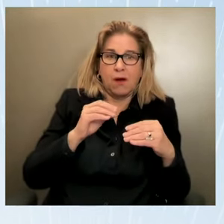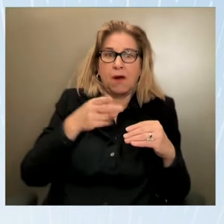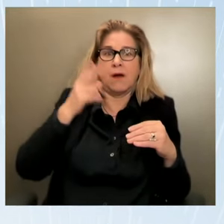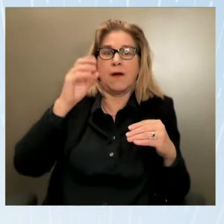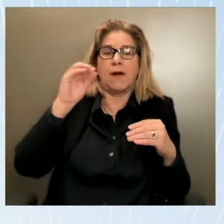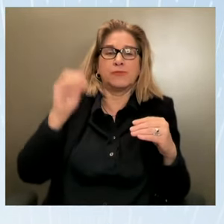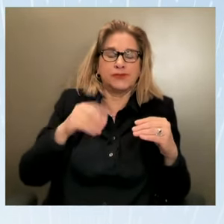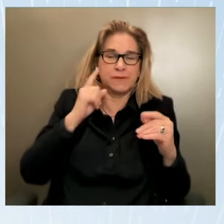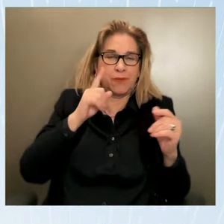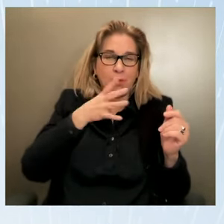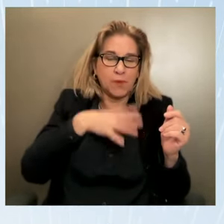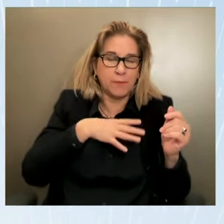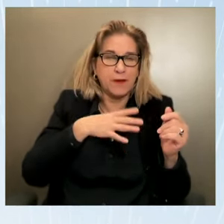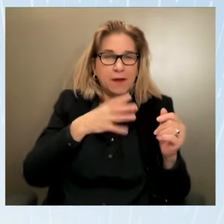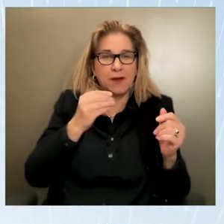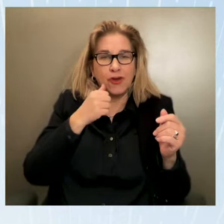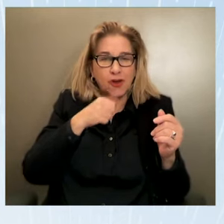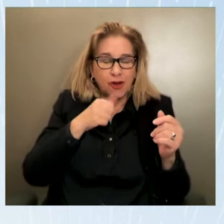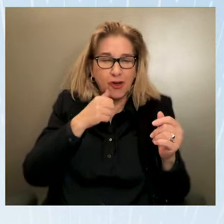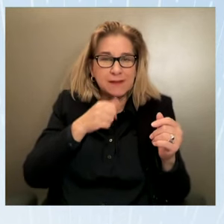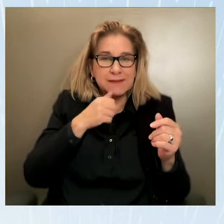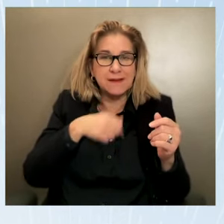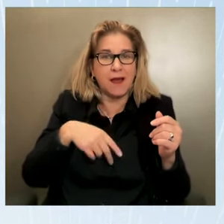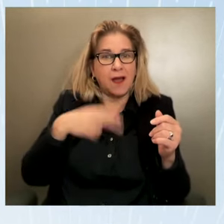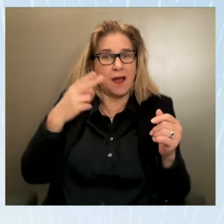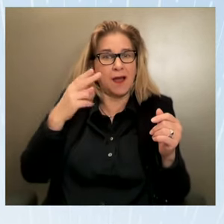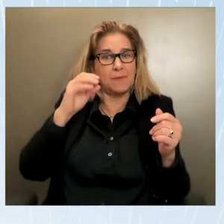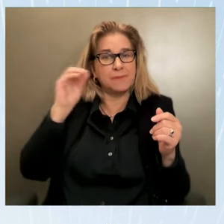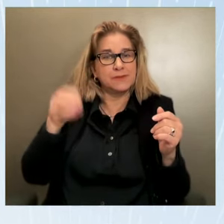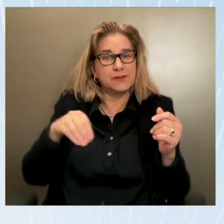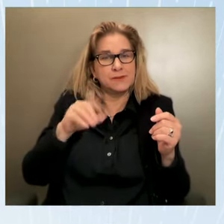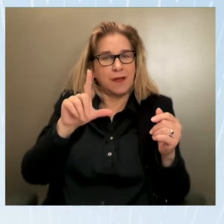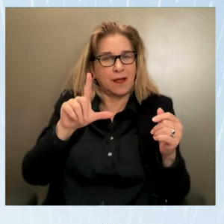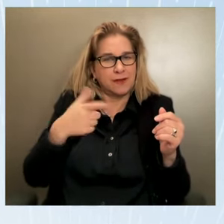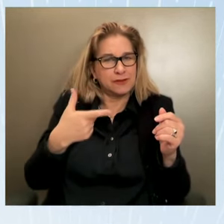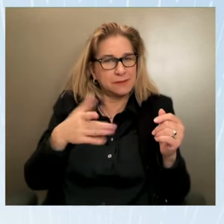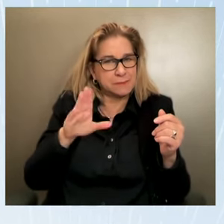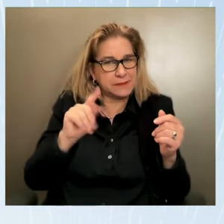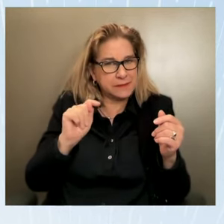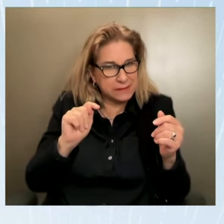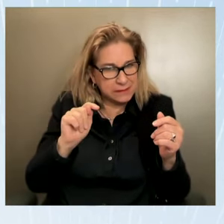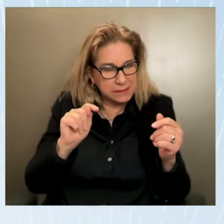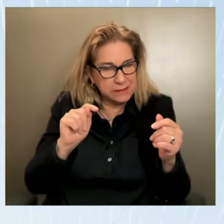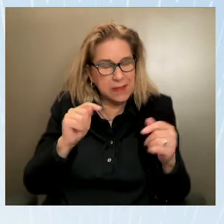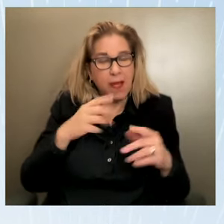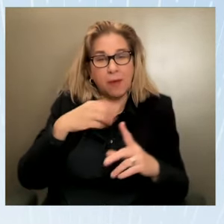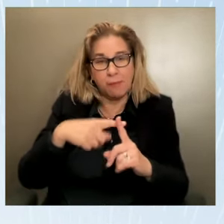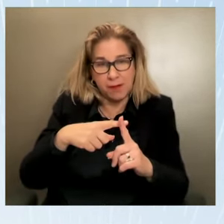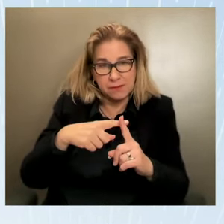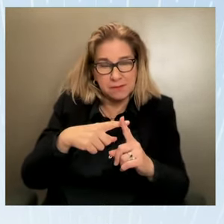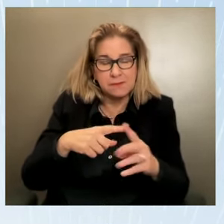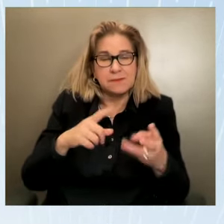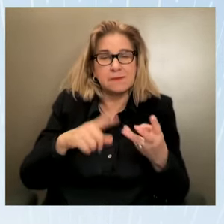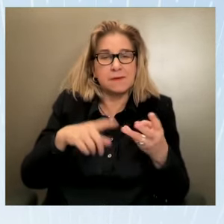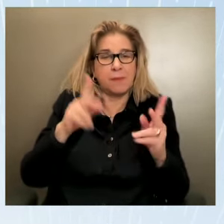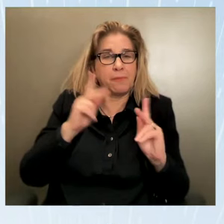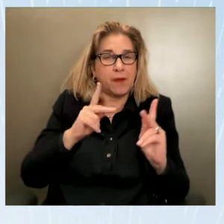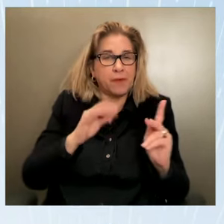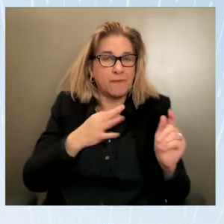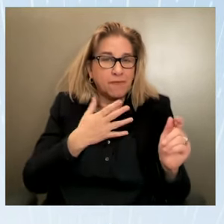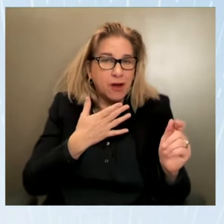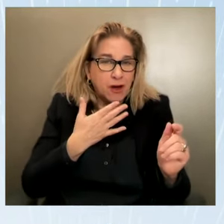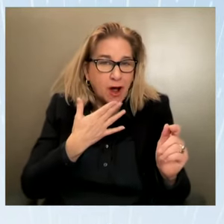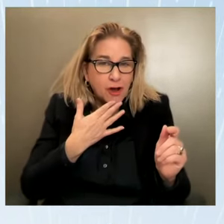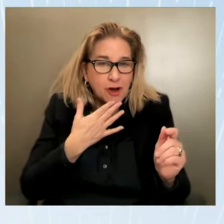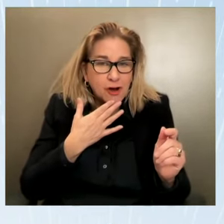plus individuals, people of color, individuals with disabilities, migrants, low-wage workers, and other underserved communities who